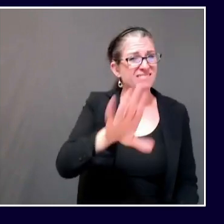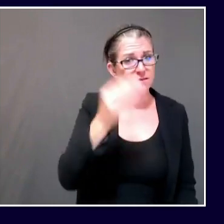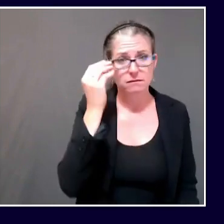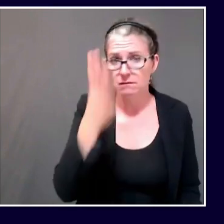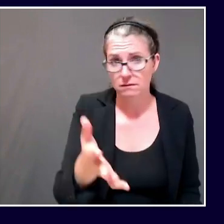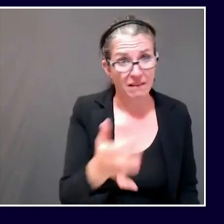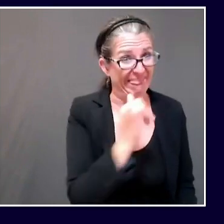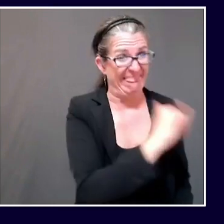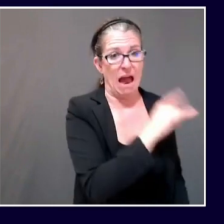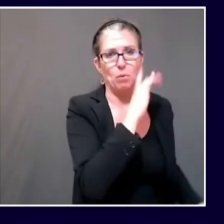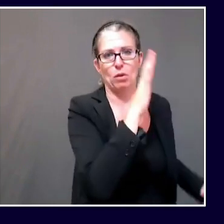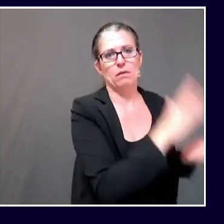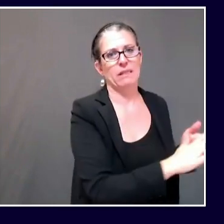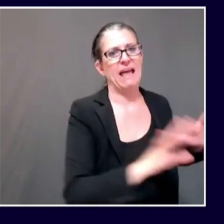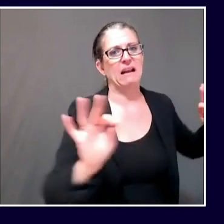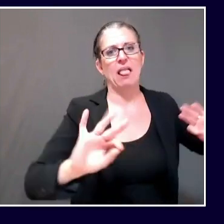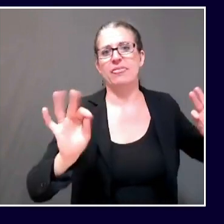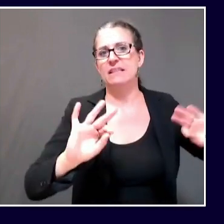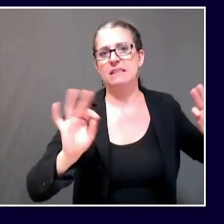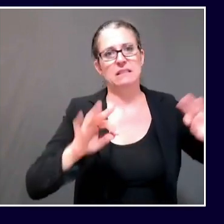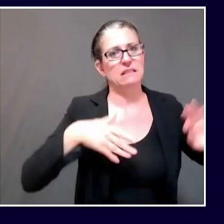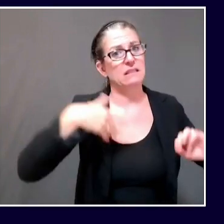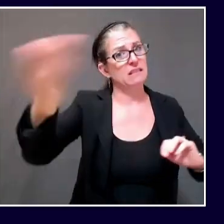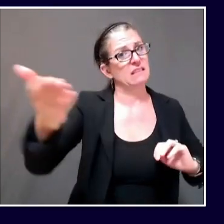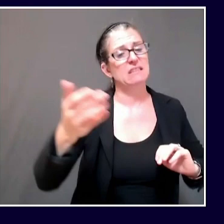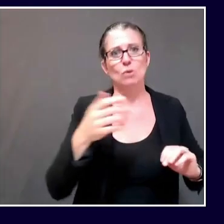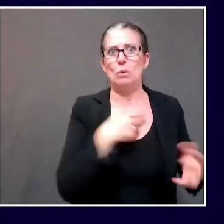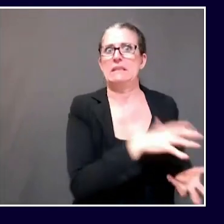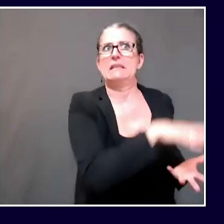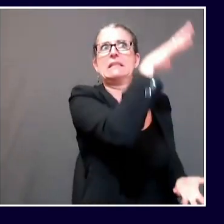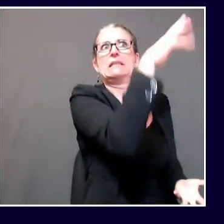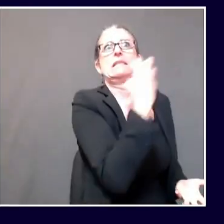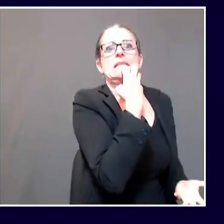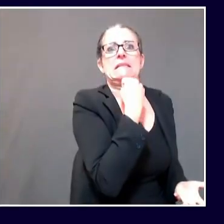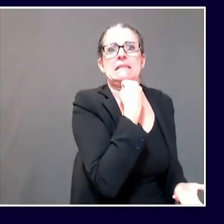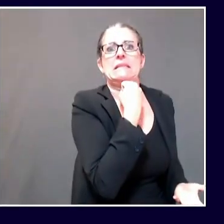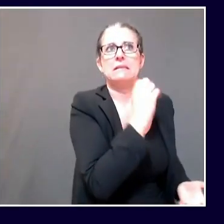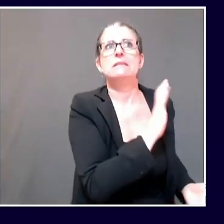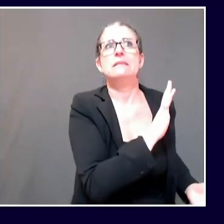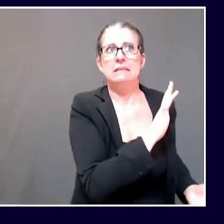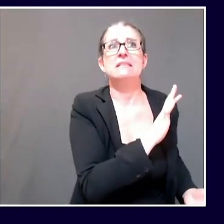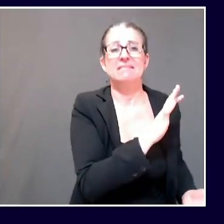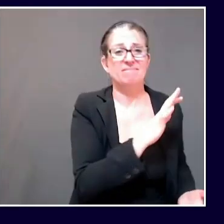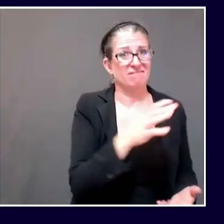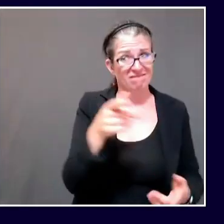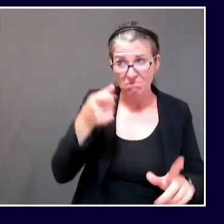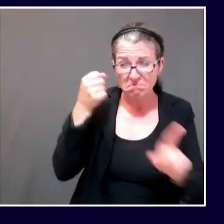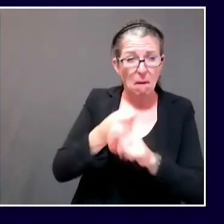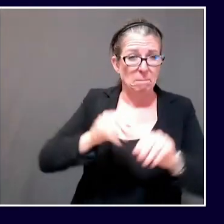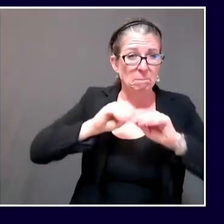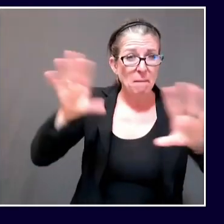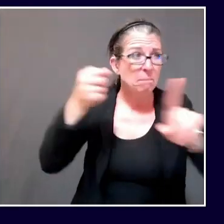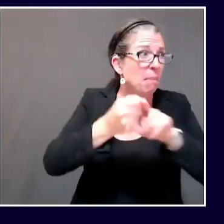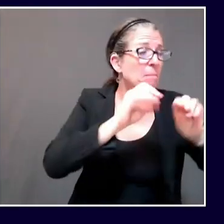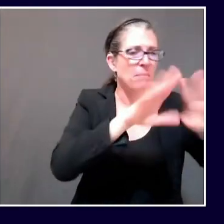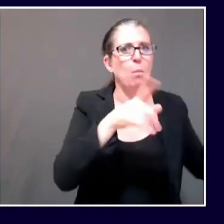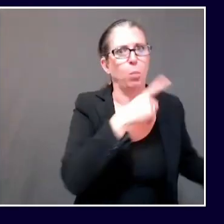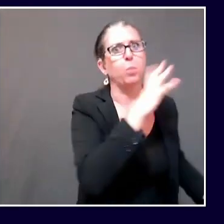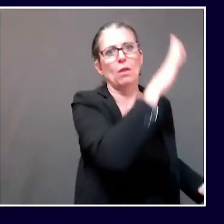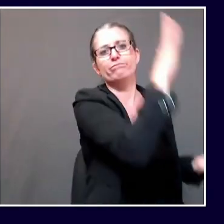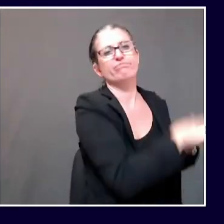in hospitalizations or an uptick in individuals who are not well. Joe, you mentioned sort of the